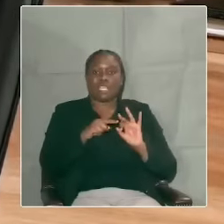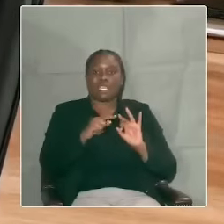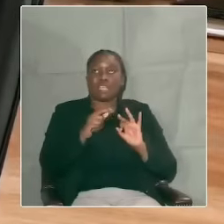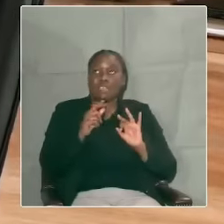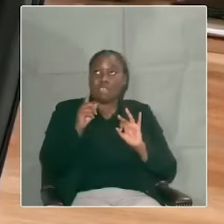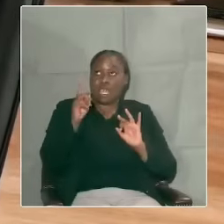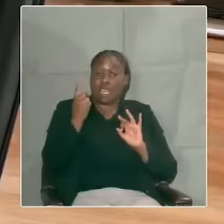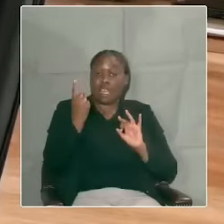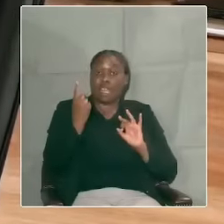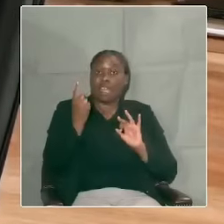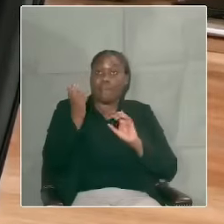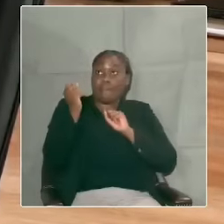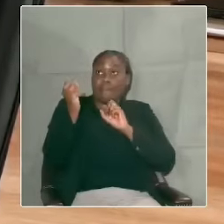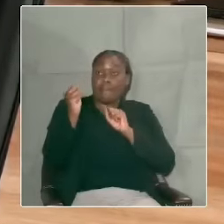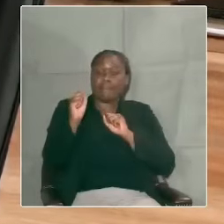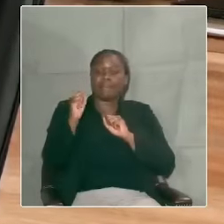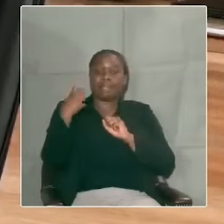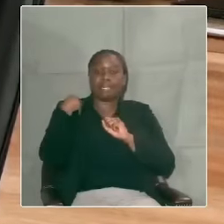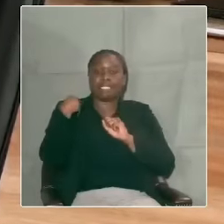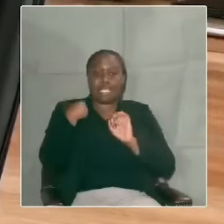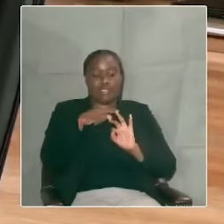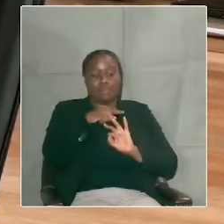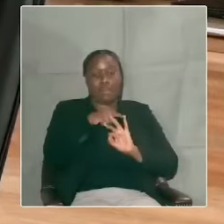minister, yourself, General